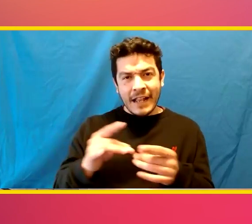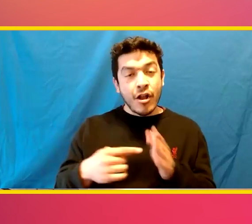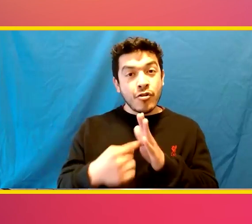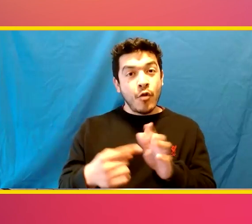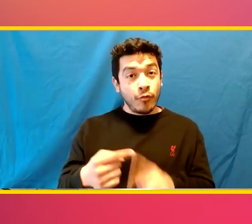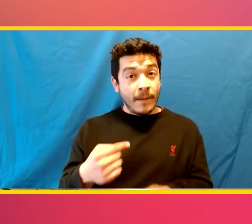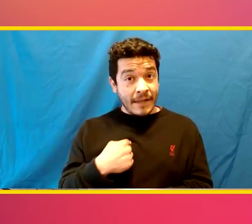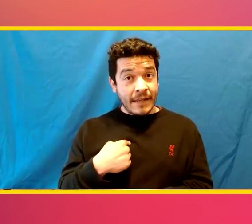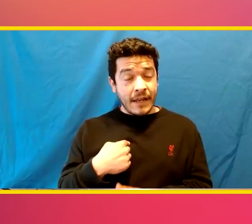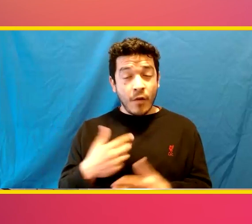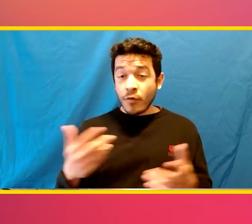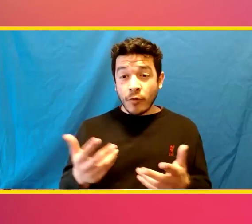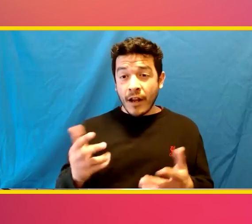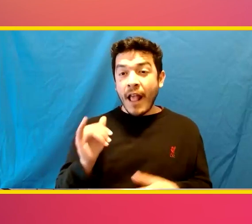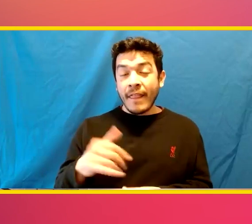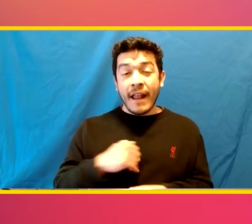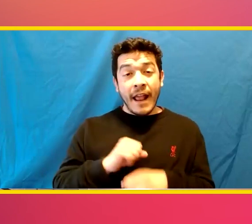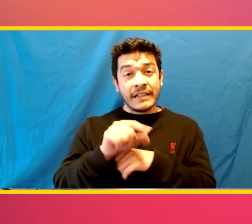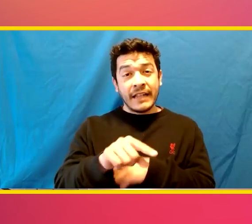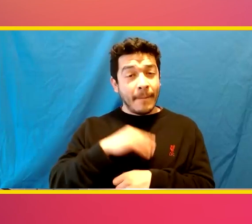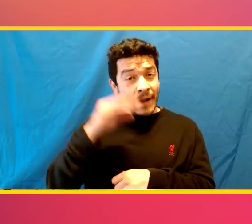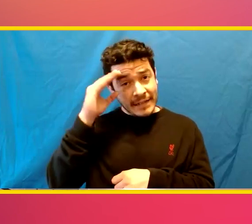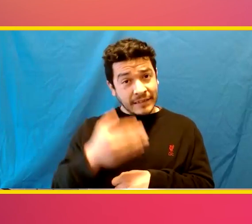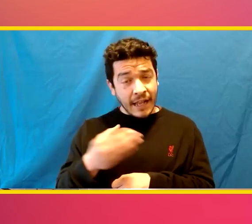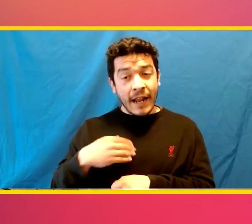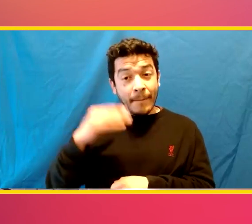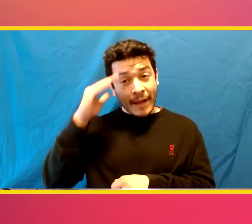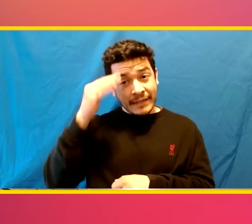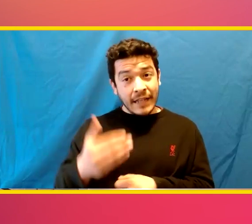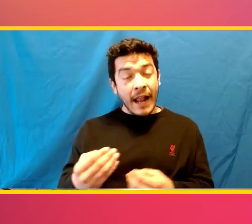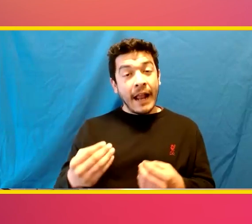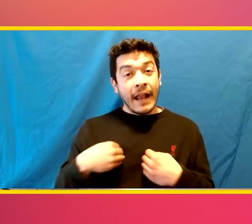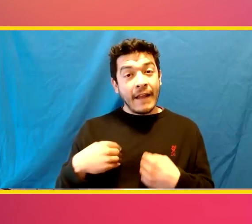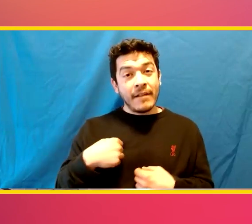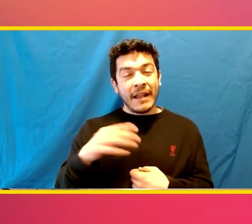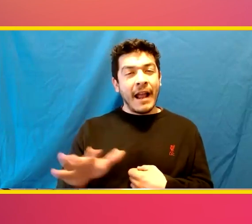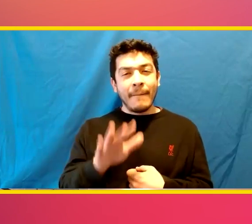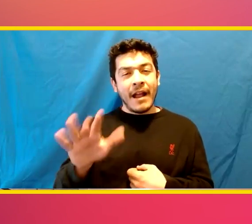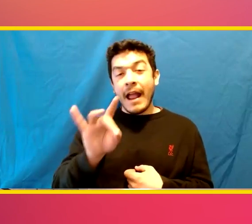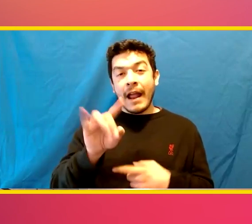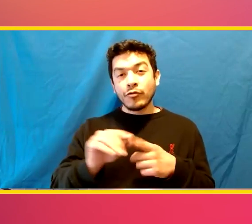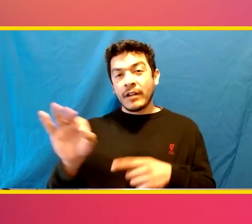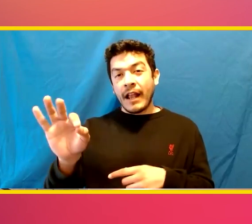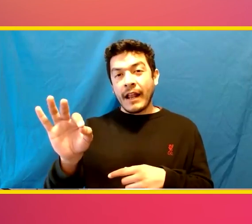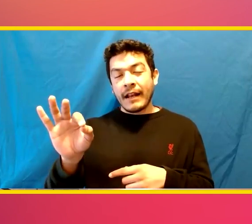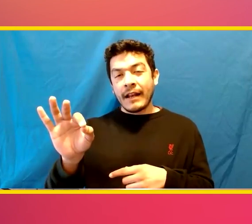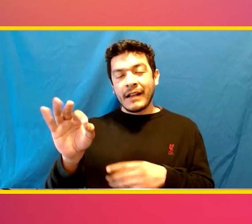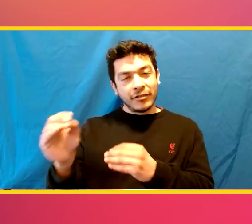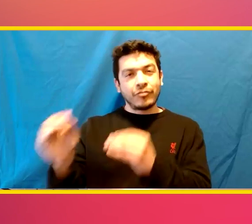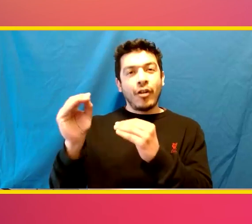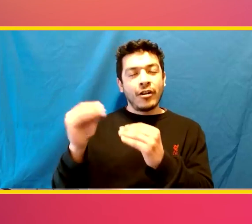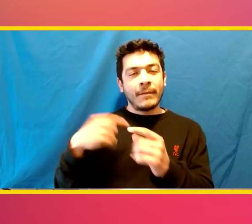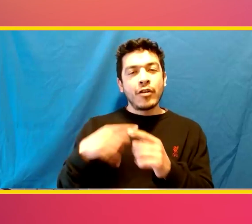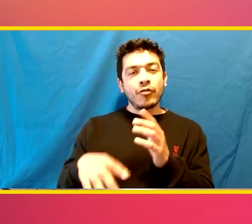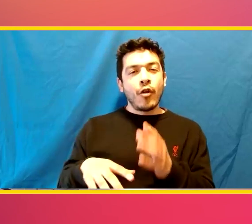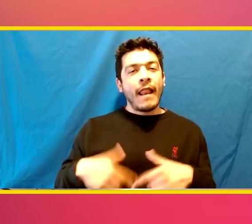to me was that I sent my son, and my son gave you about 8 to 9 lessons to